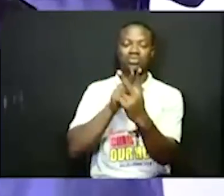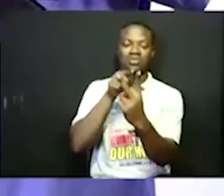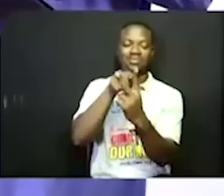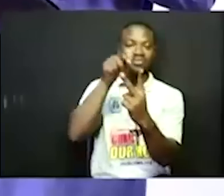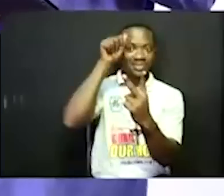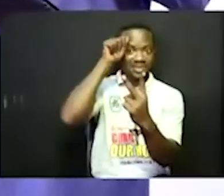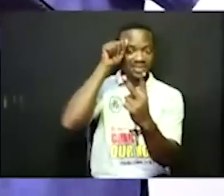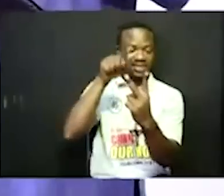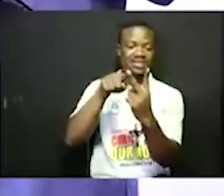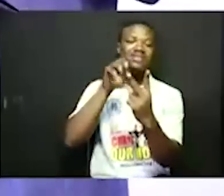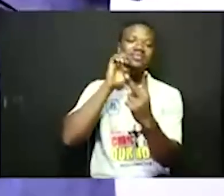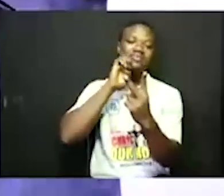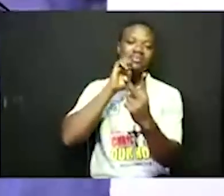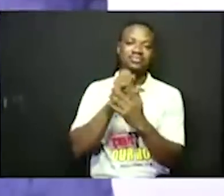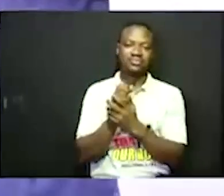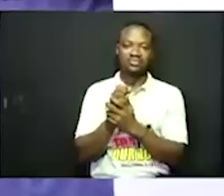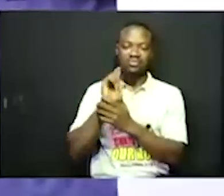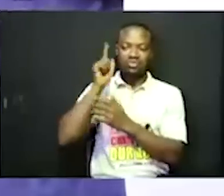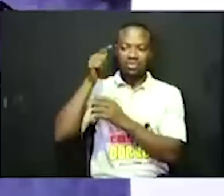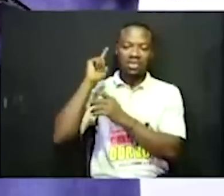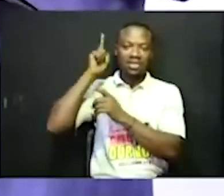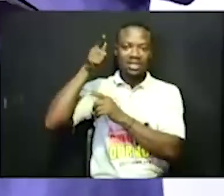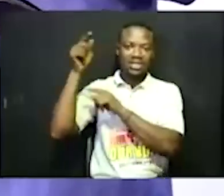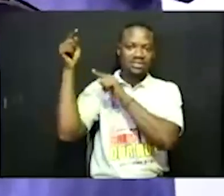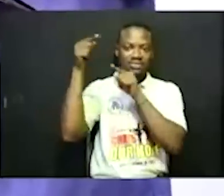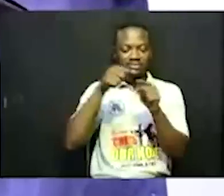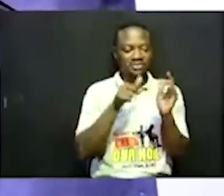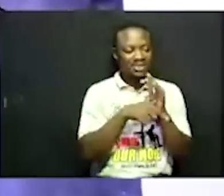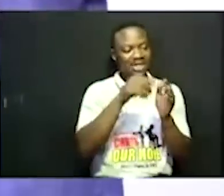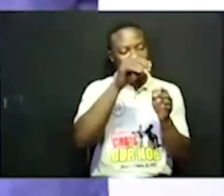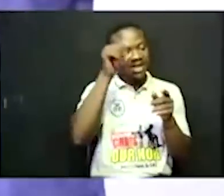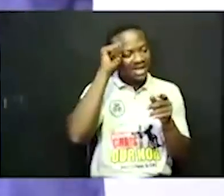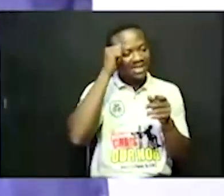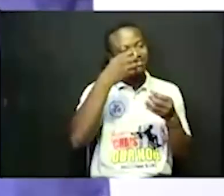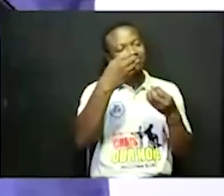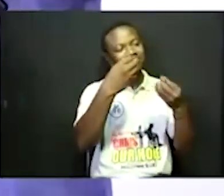And then when he came around and Eve, Adam was saying certain things.